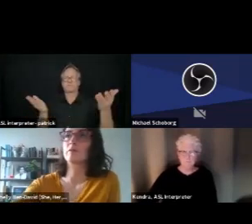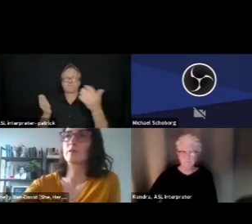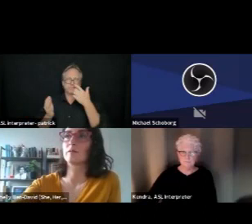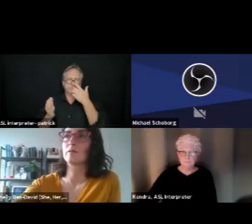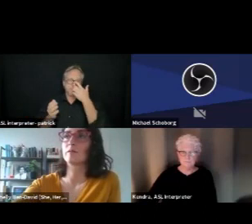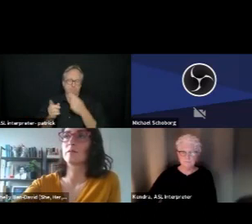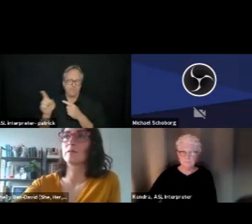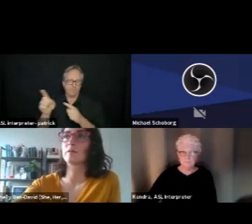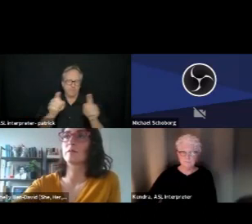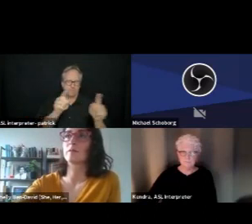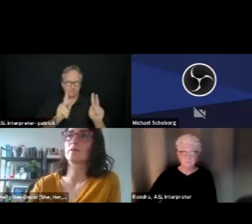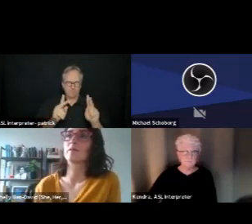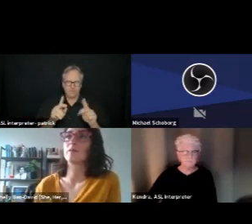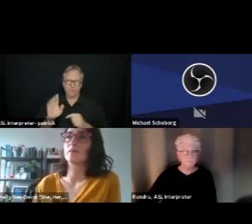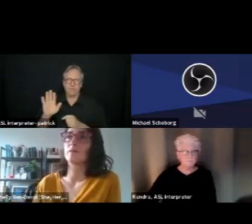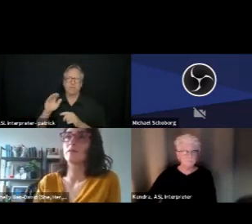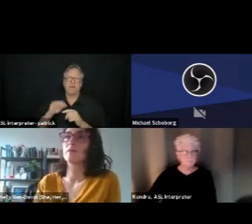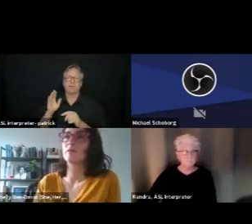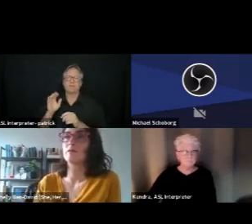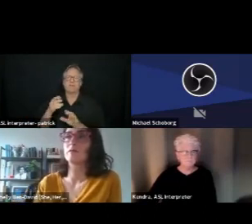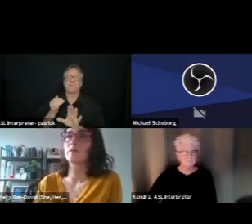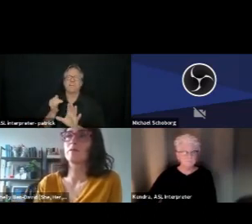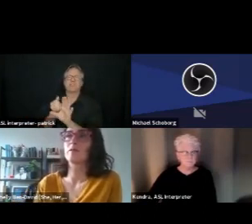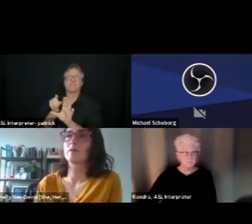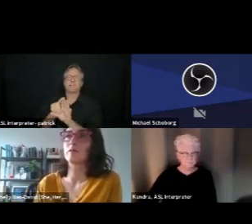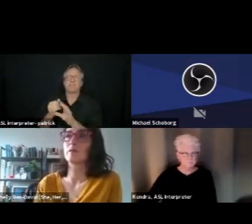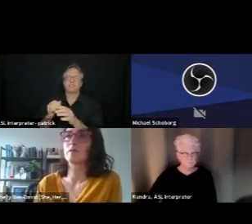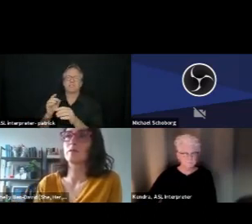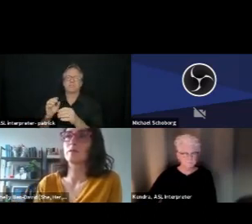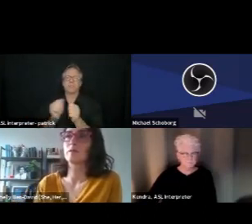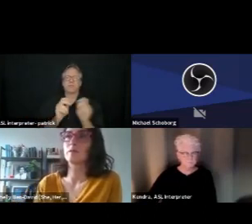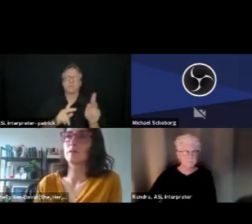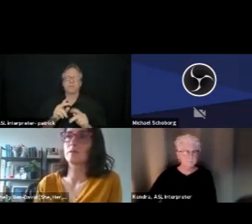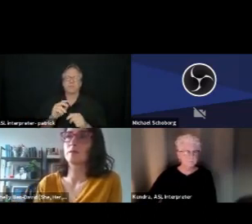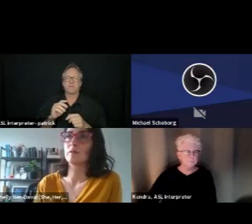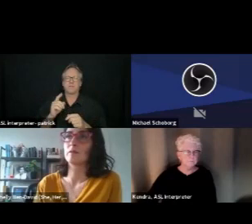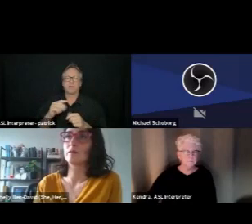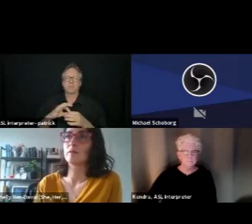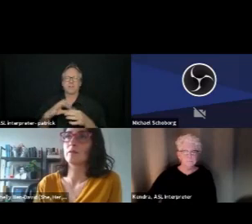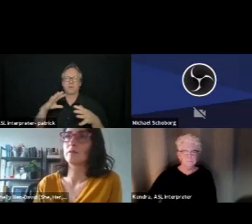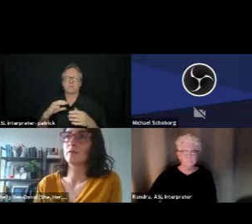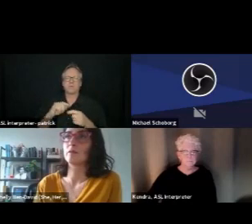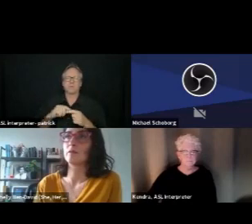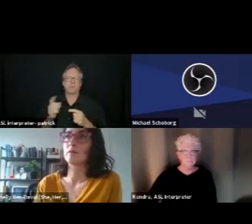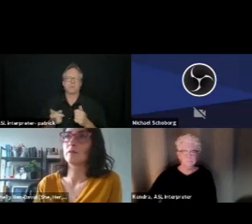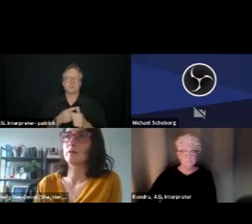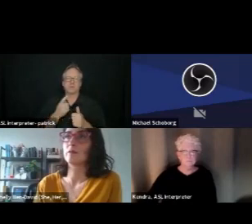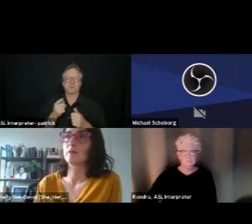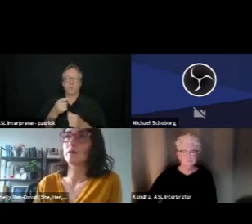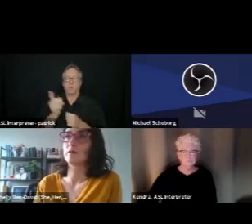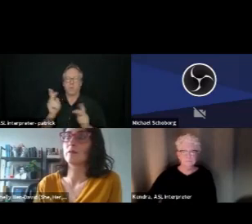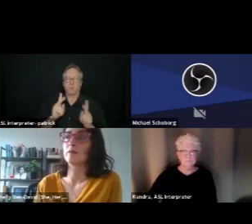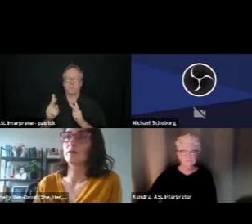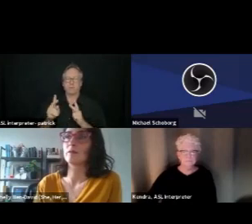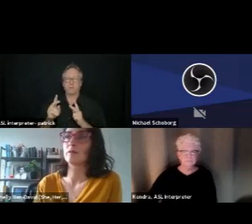interviews with people at a specialized early intervention program for psychosis. So this was a catchment area based service. So everybody who had